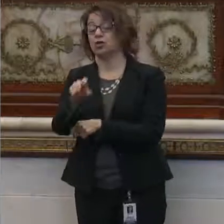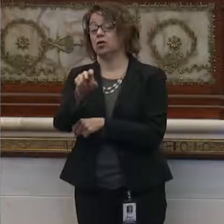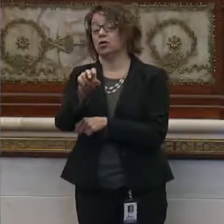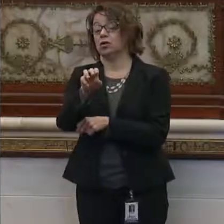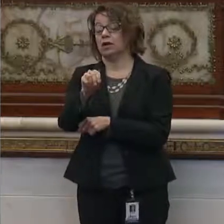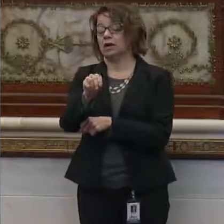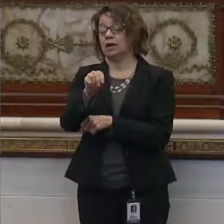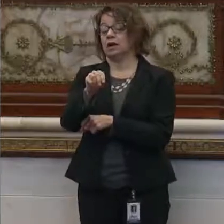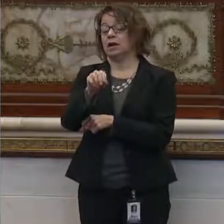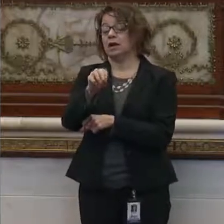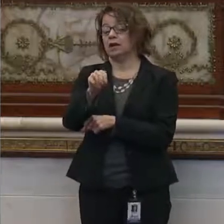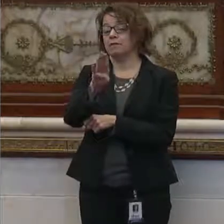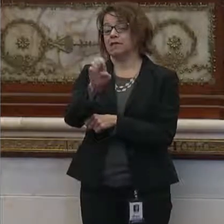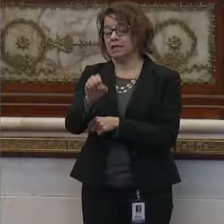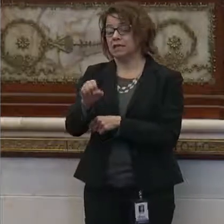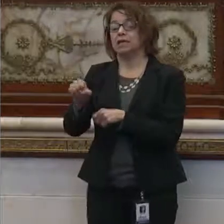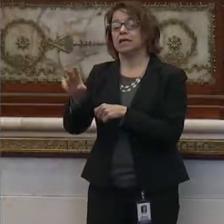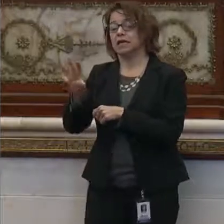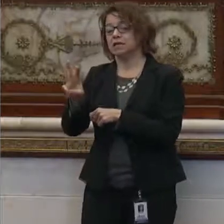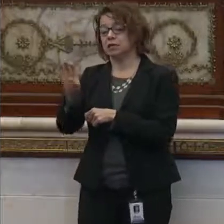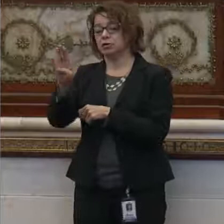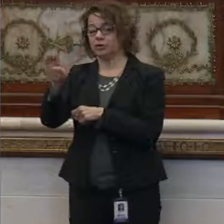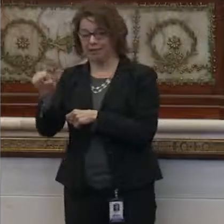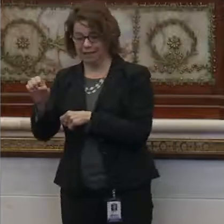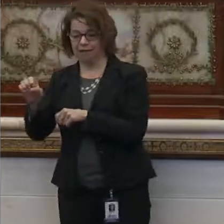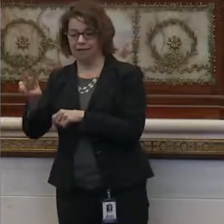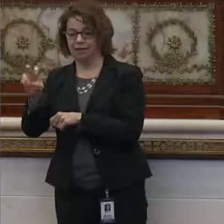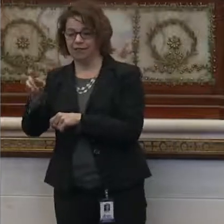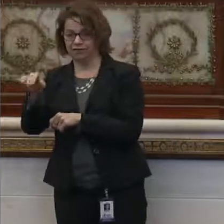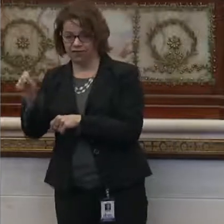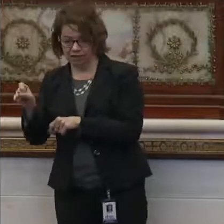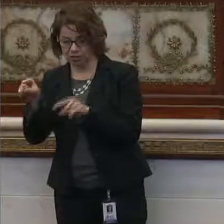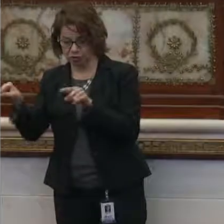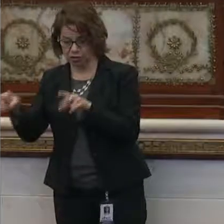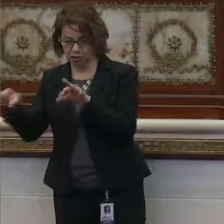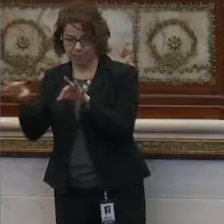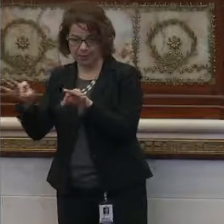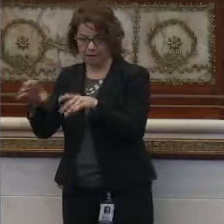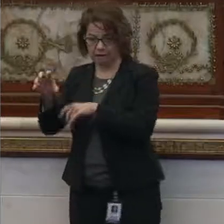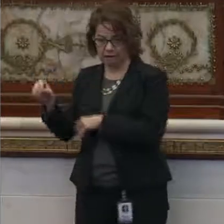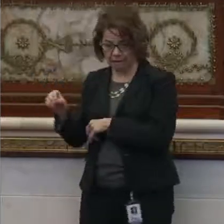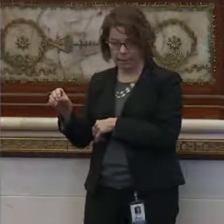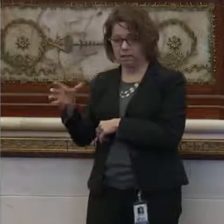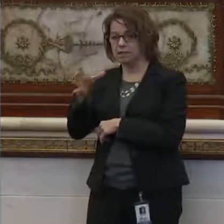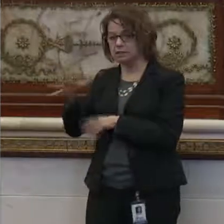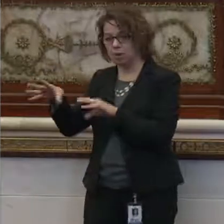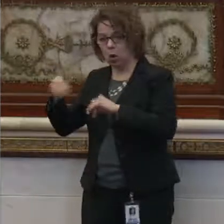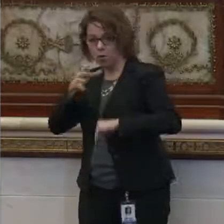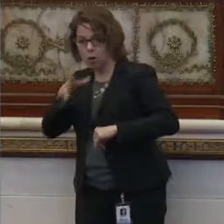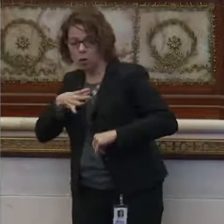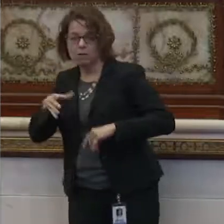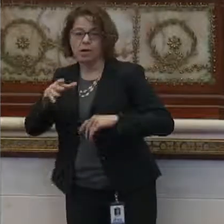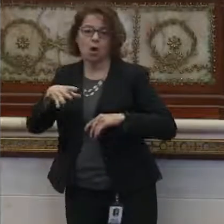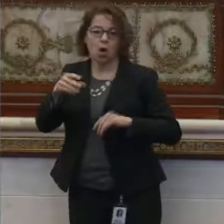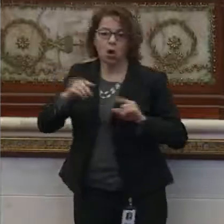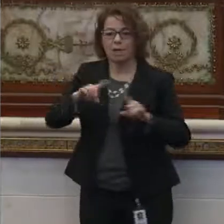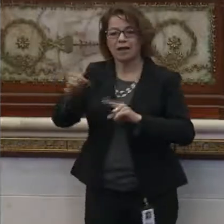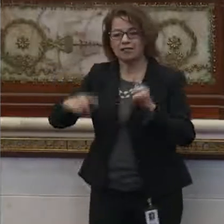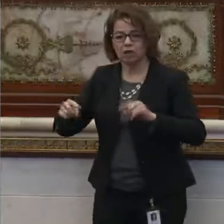vendors, and then set the ranges based on that. So but they help to set the ranges and then ultimately approve them as